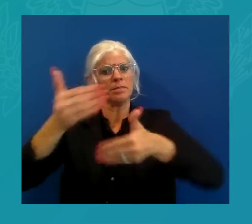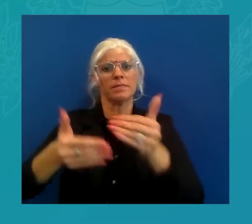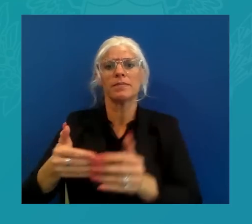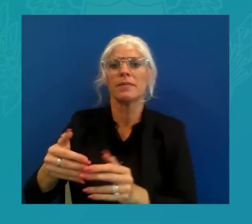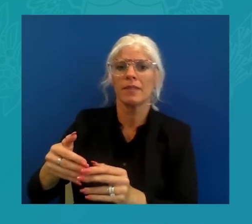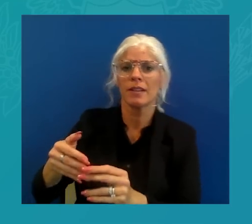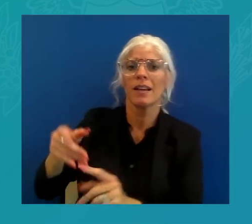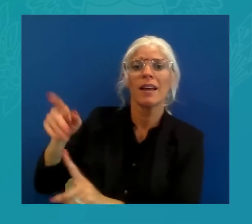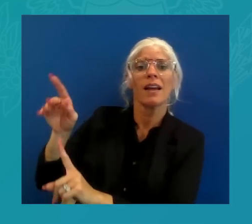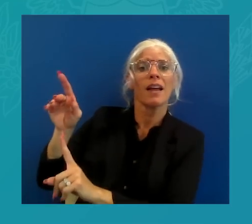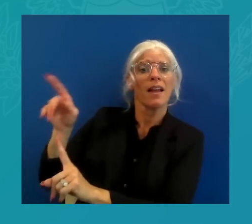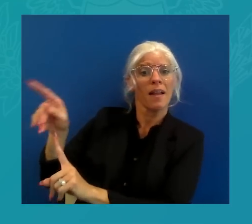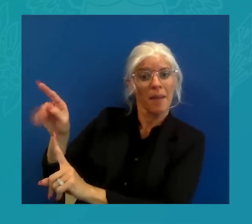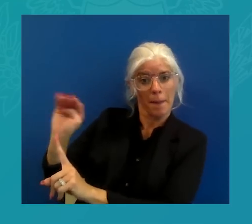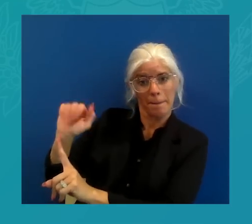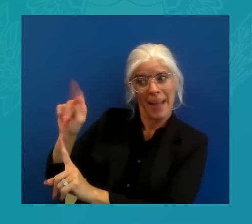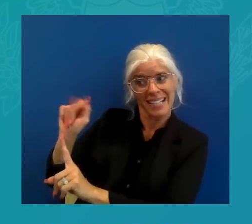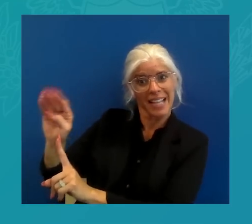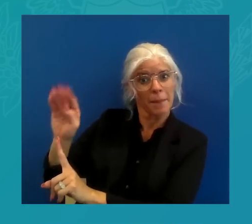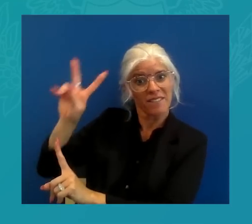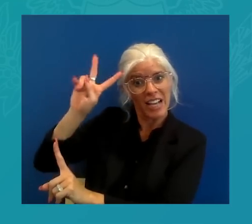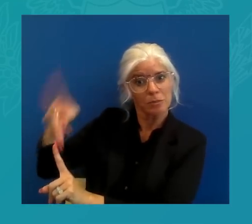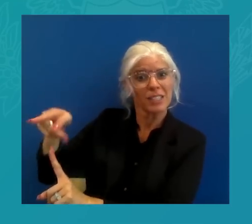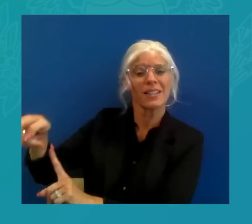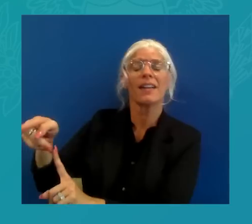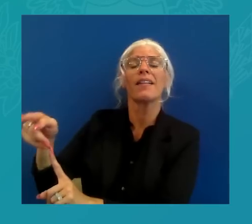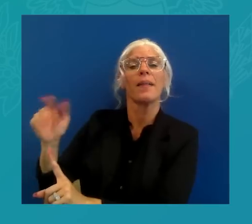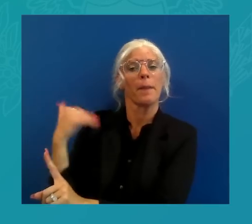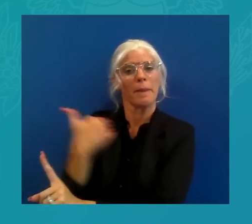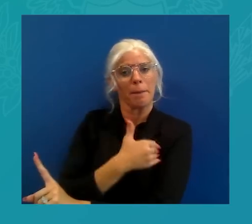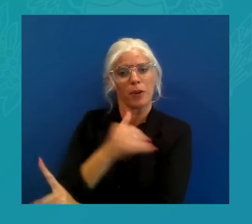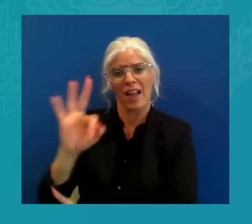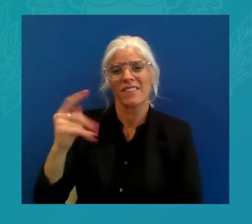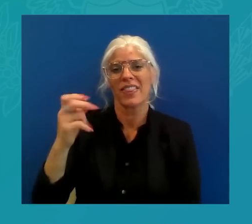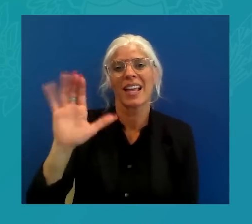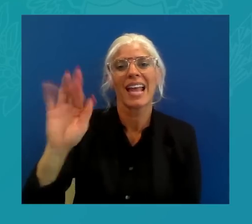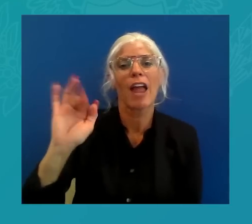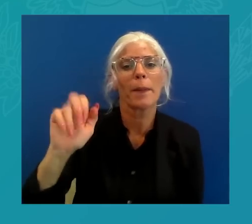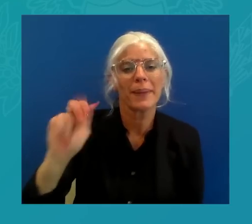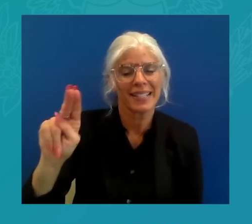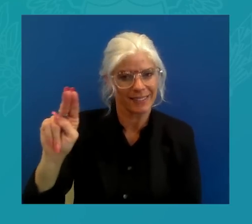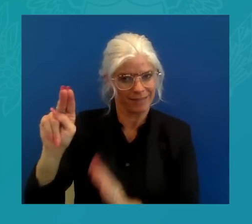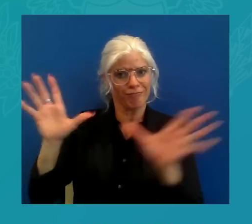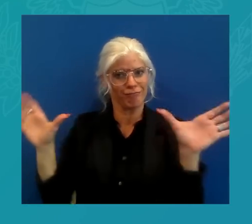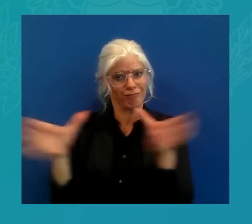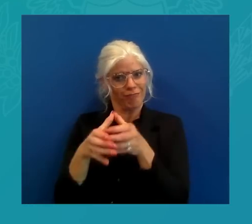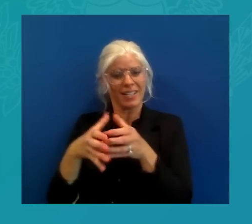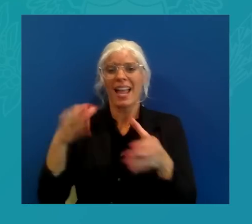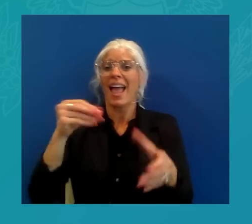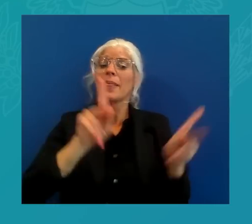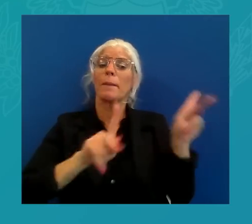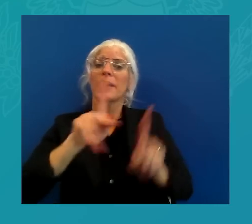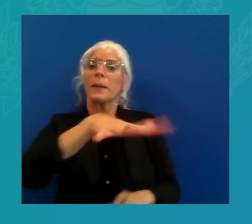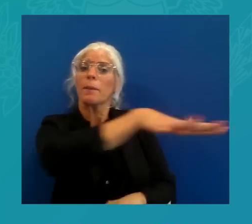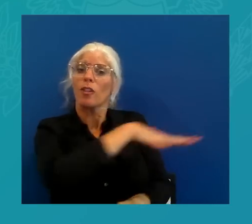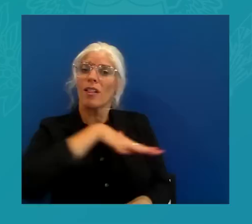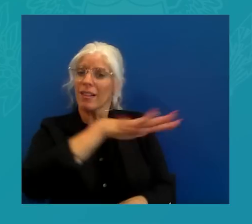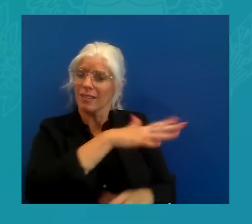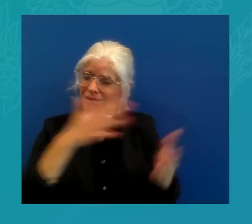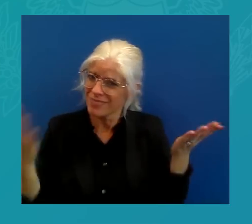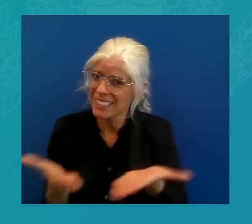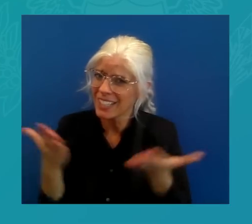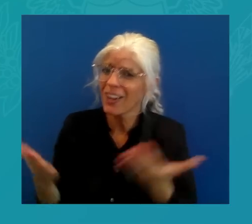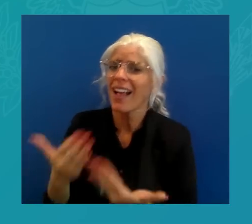President, member states of the Caribbean community and the wider Caribbean present here today attach great value to the enduring